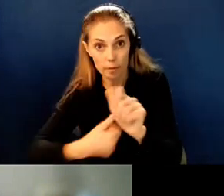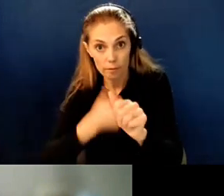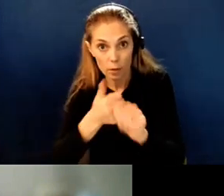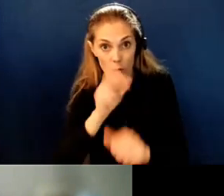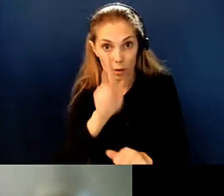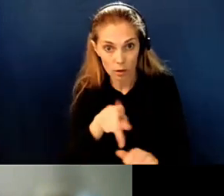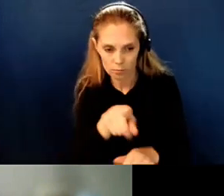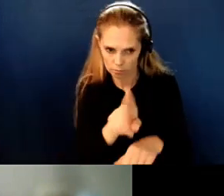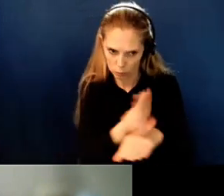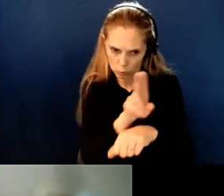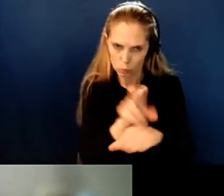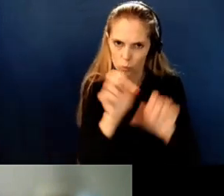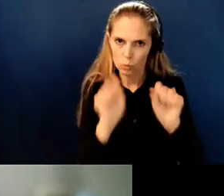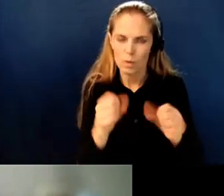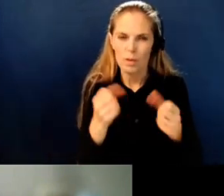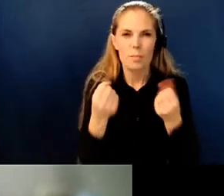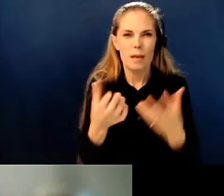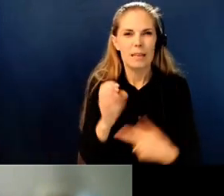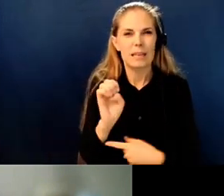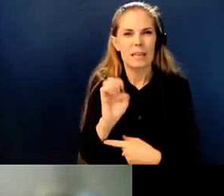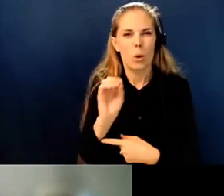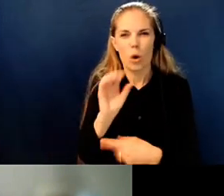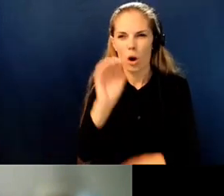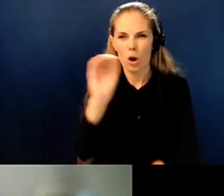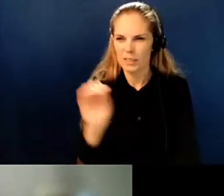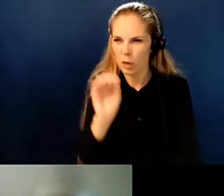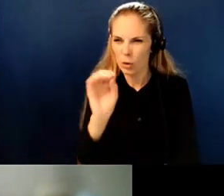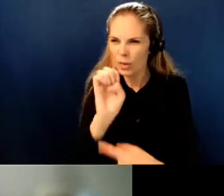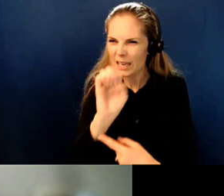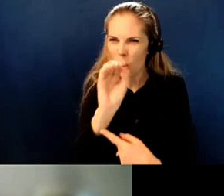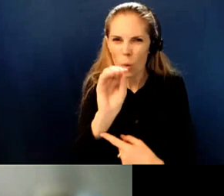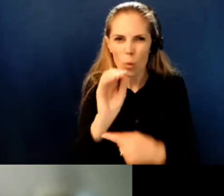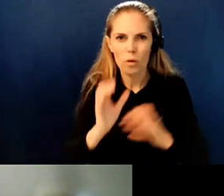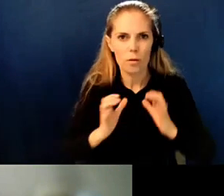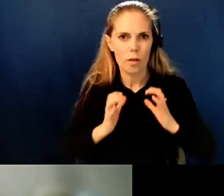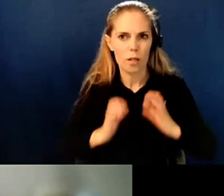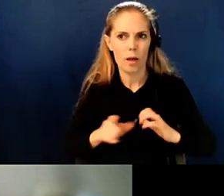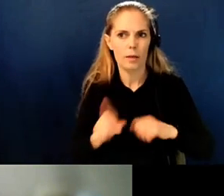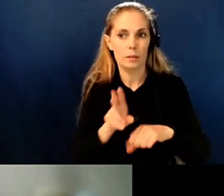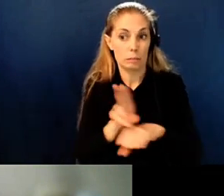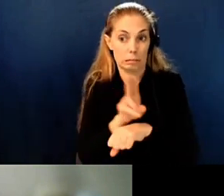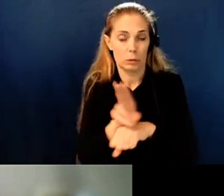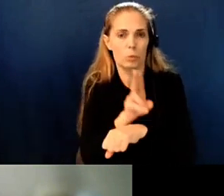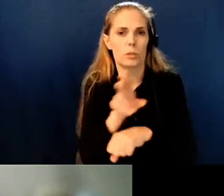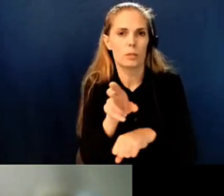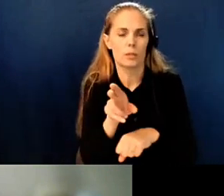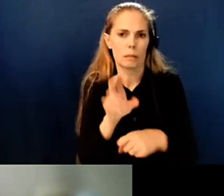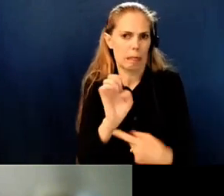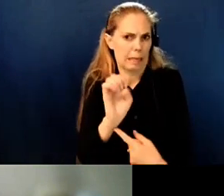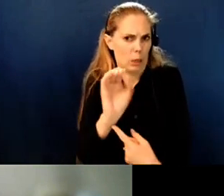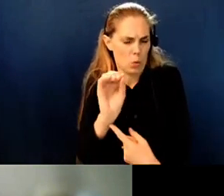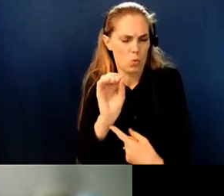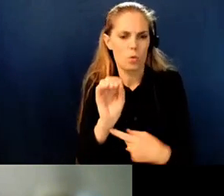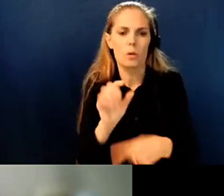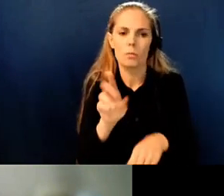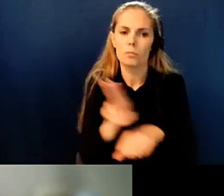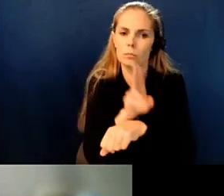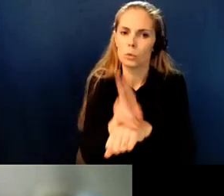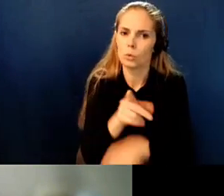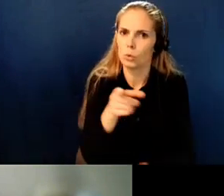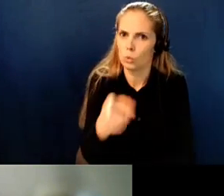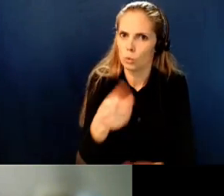Ontario clients, who use it for that reason. It can be set up to you to do that. And obviously the response from text messages